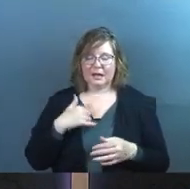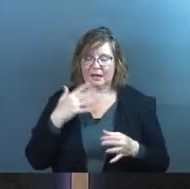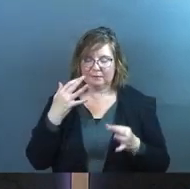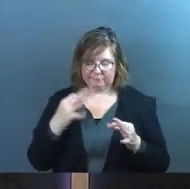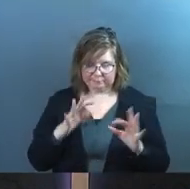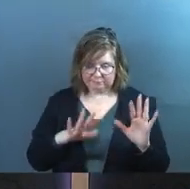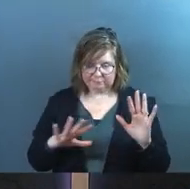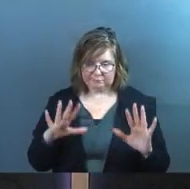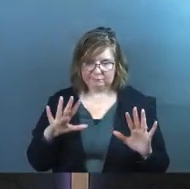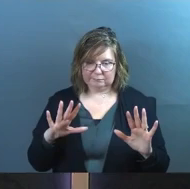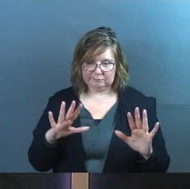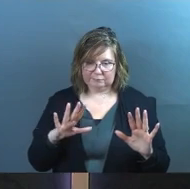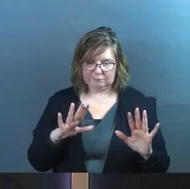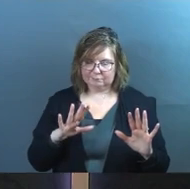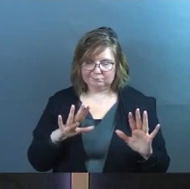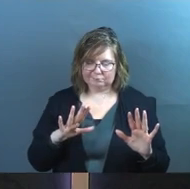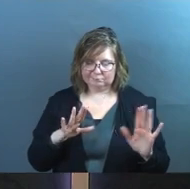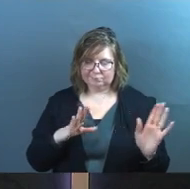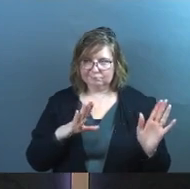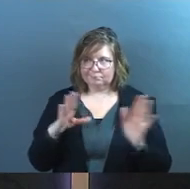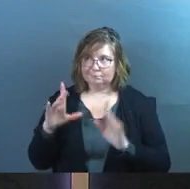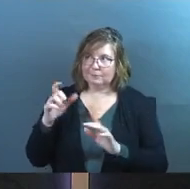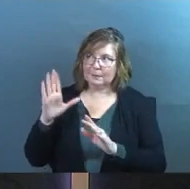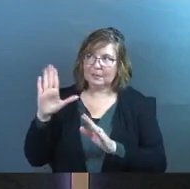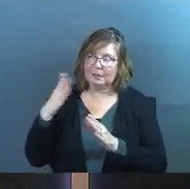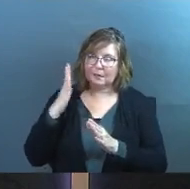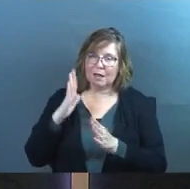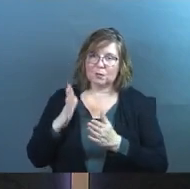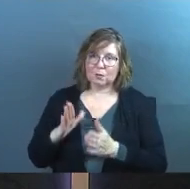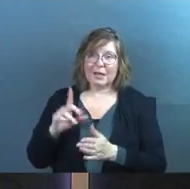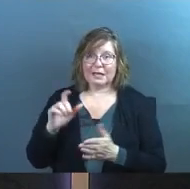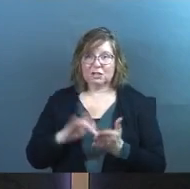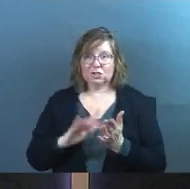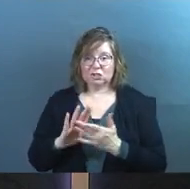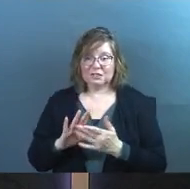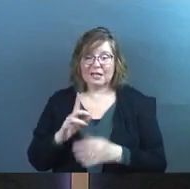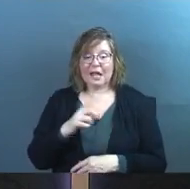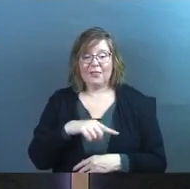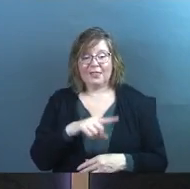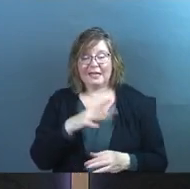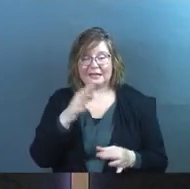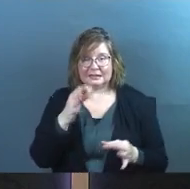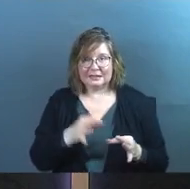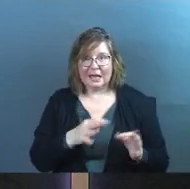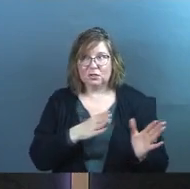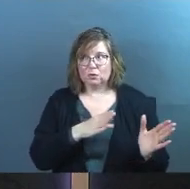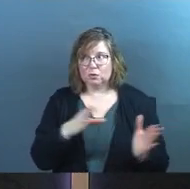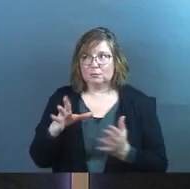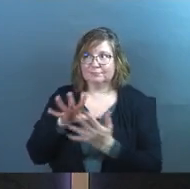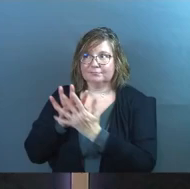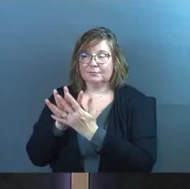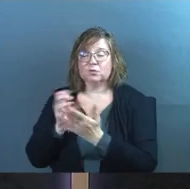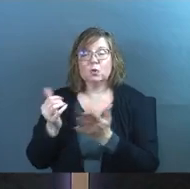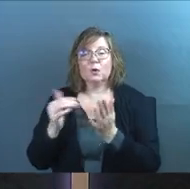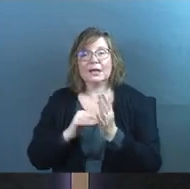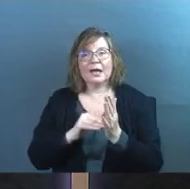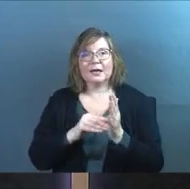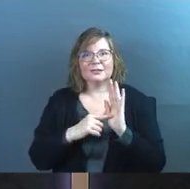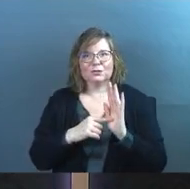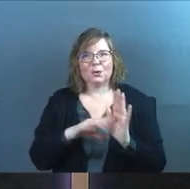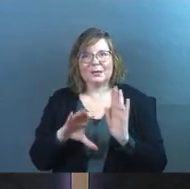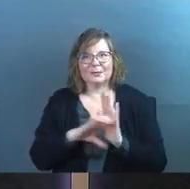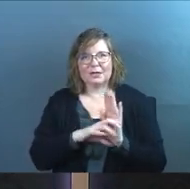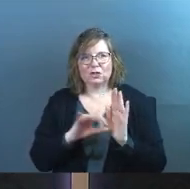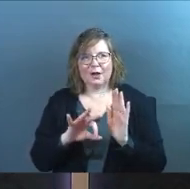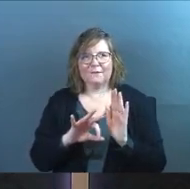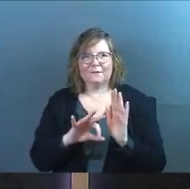the realization that it's got to be God's way, that I need Jesus. And they make the choice to come in. And so again, it paints this picture